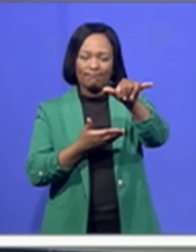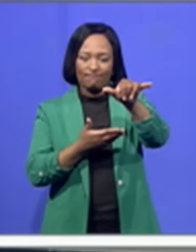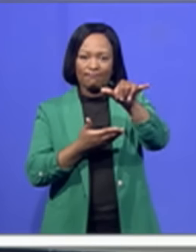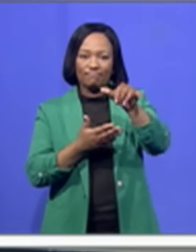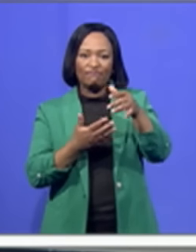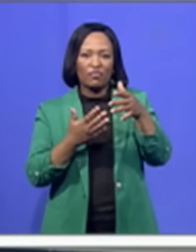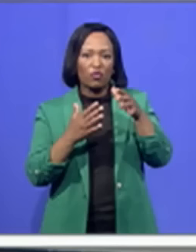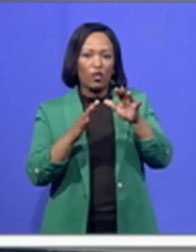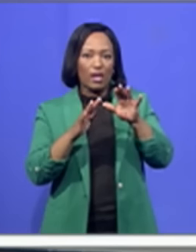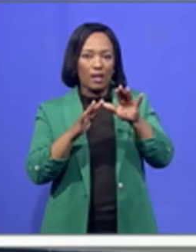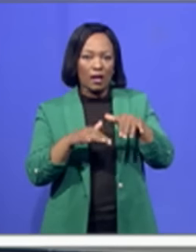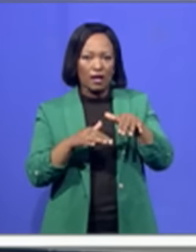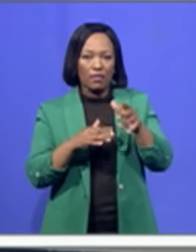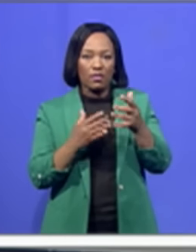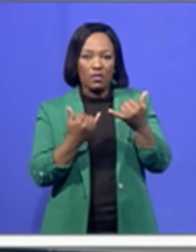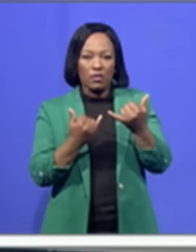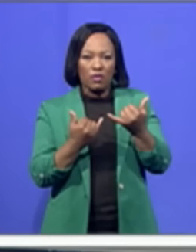ga sona